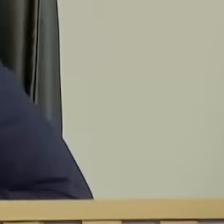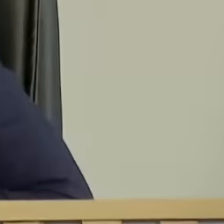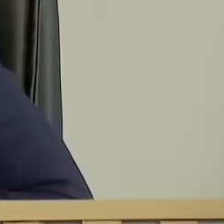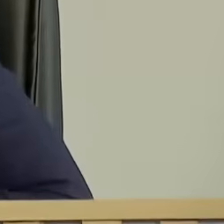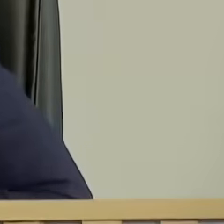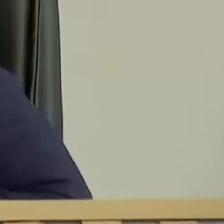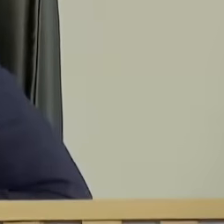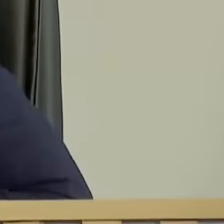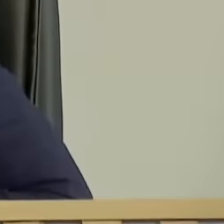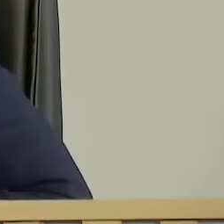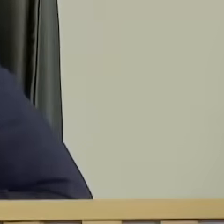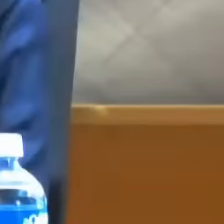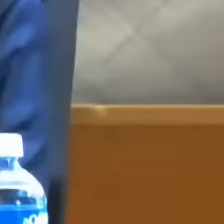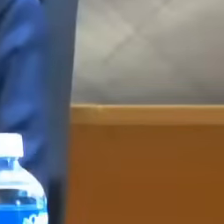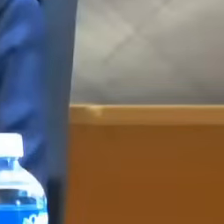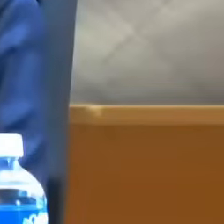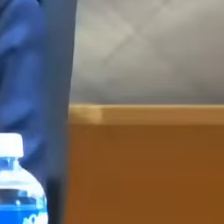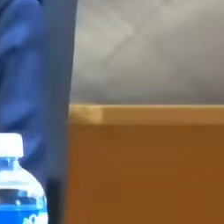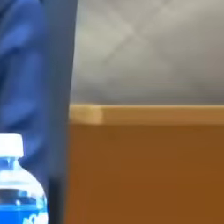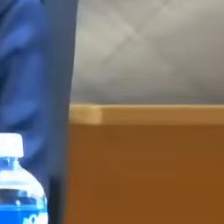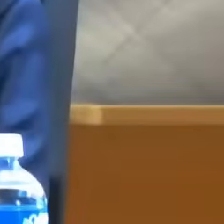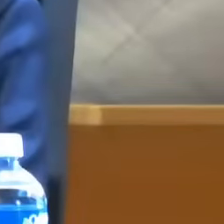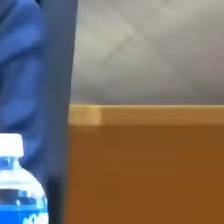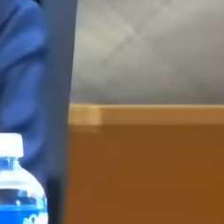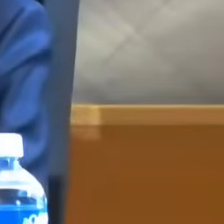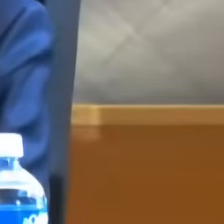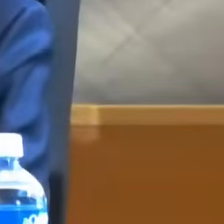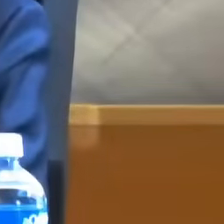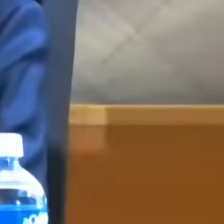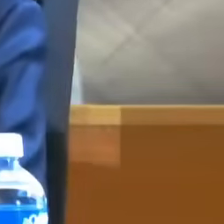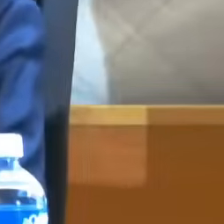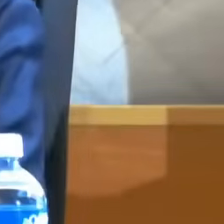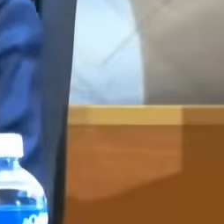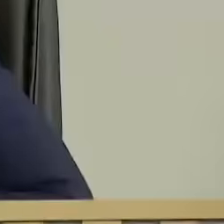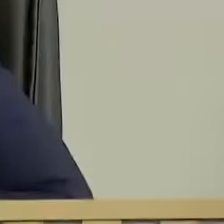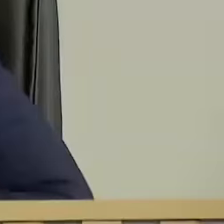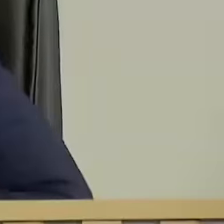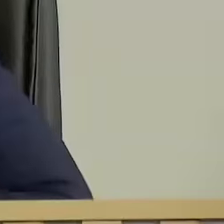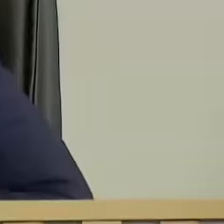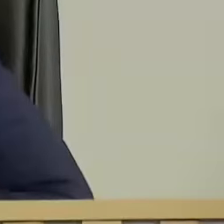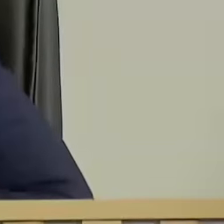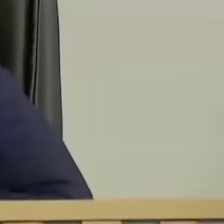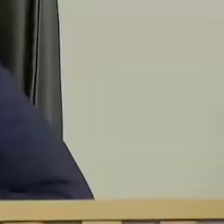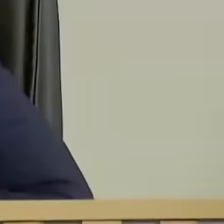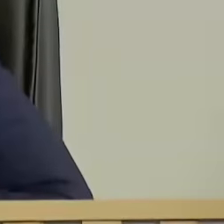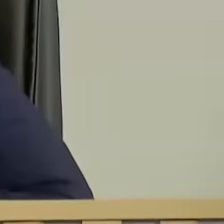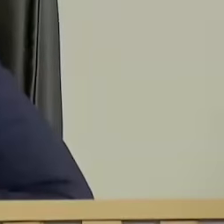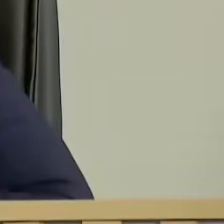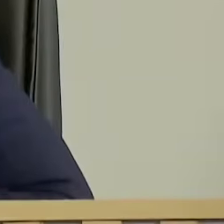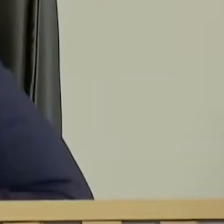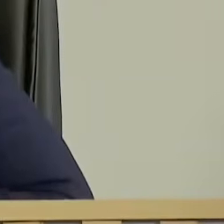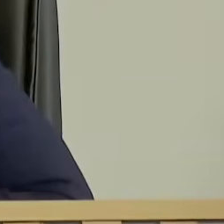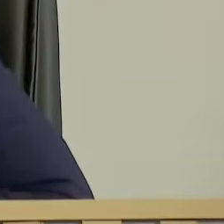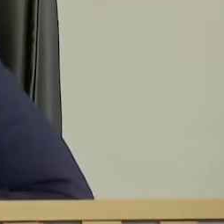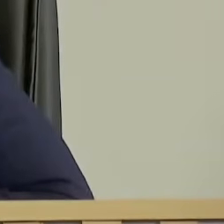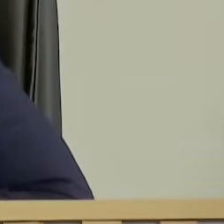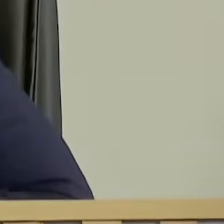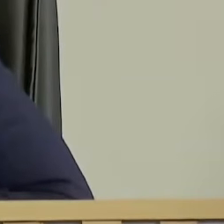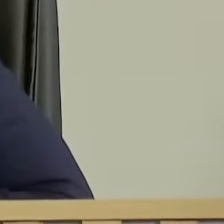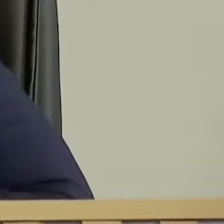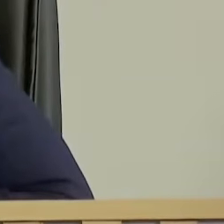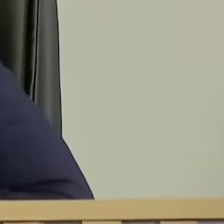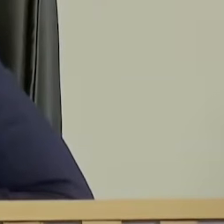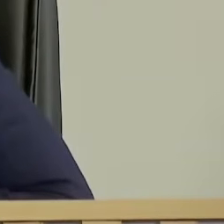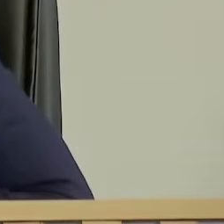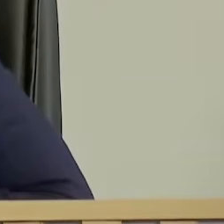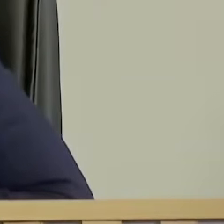in this, but it has nothing to do with the work of what they are doing. And those that I know,